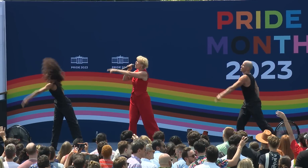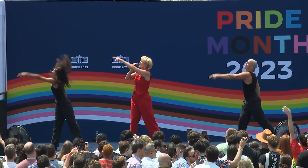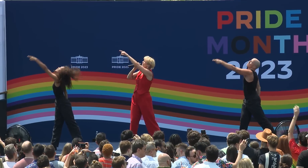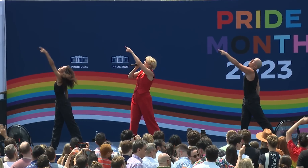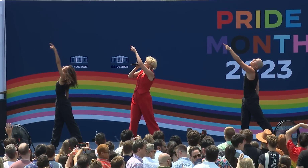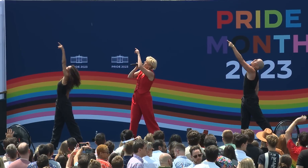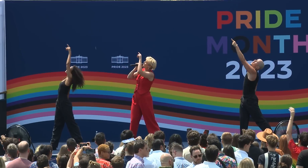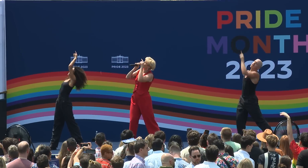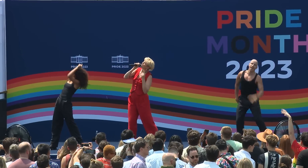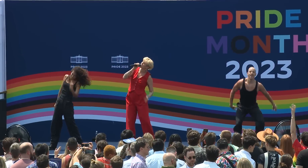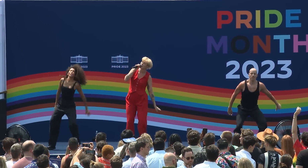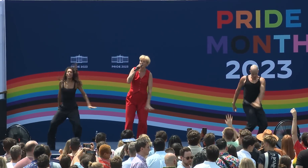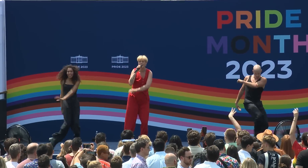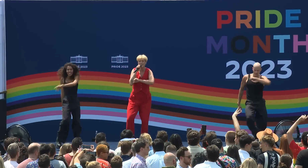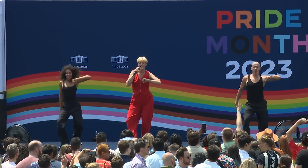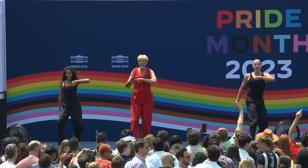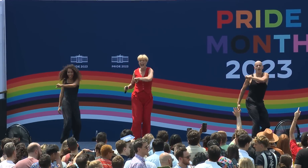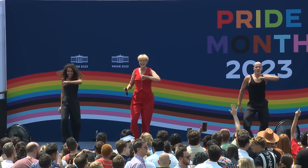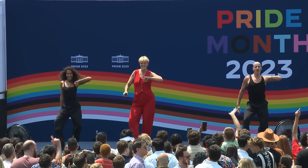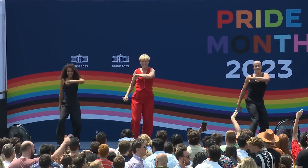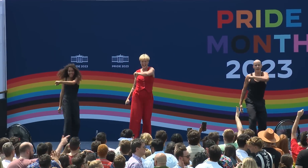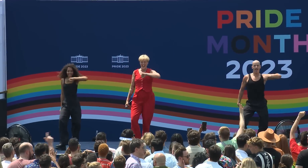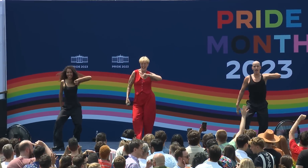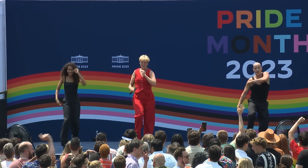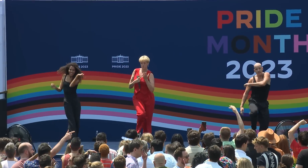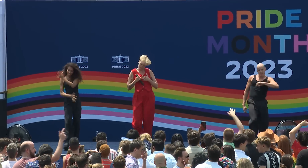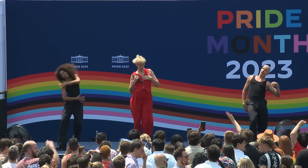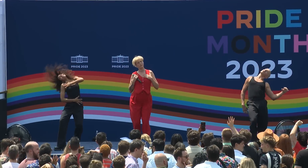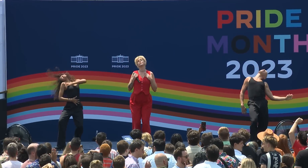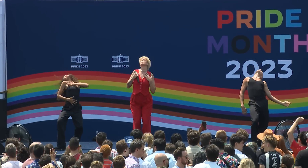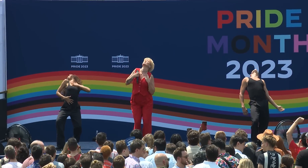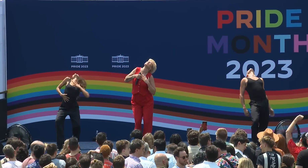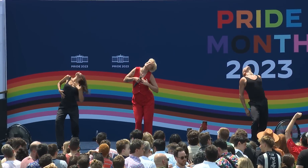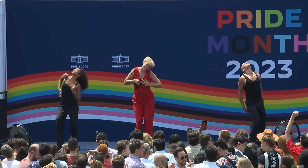was falling down. Yeah, she could dance,